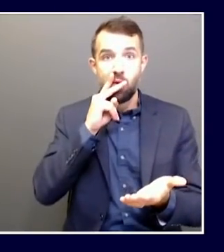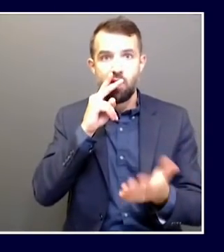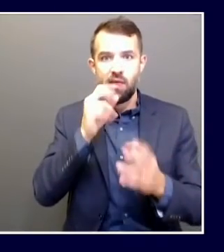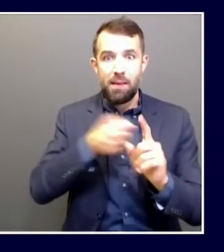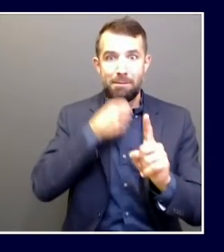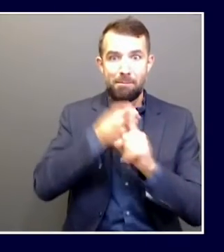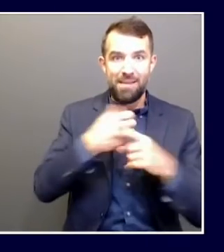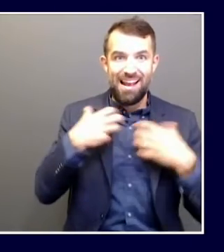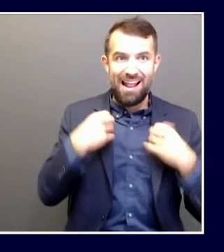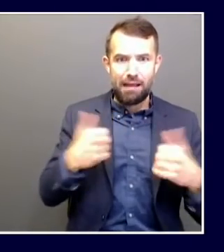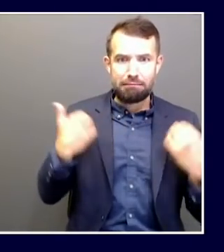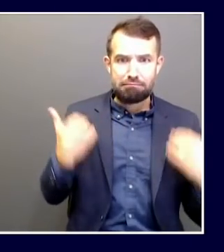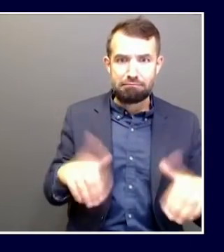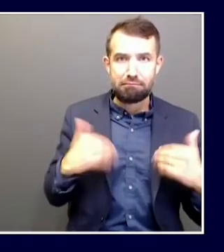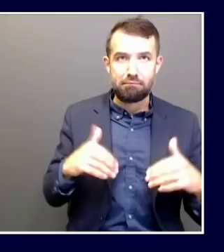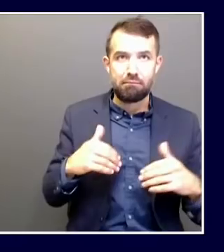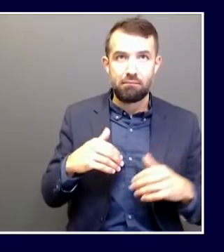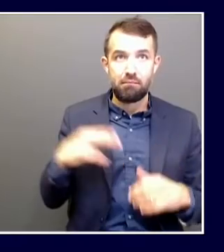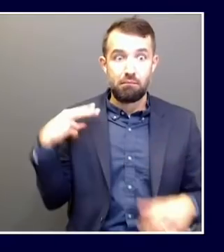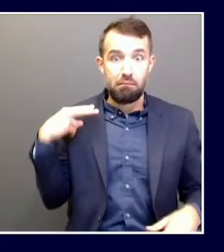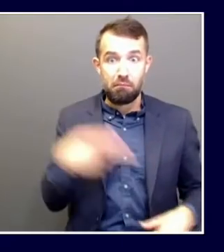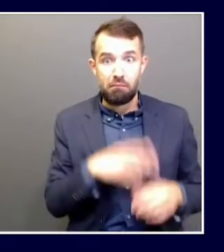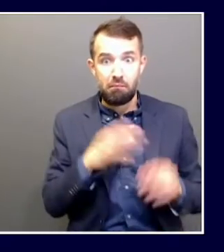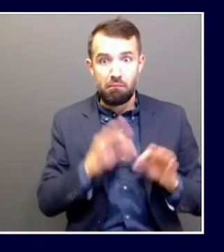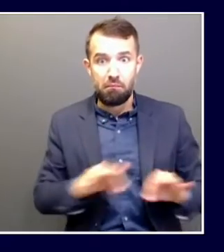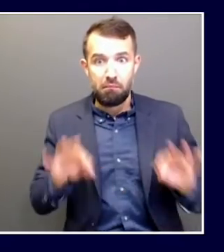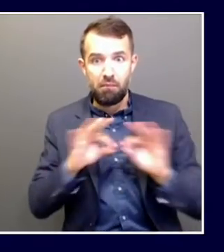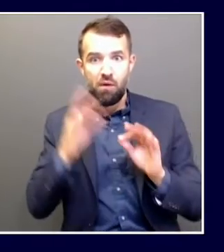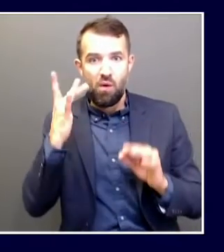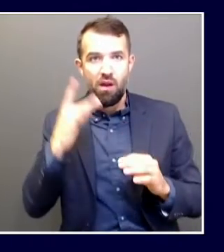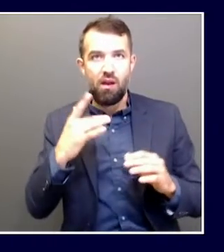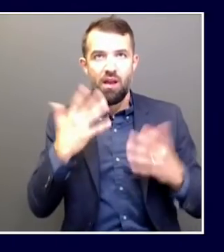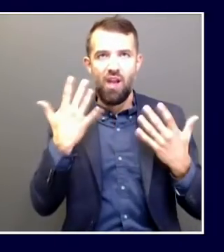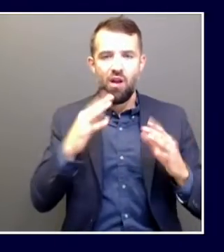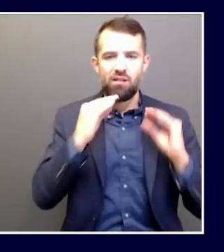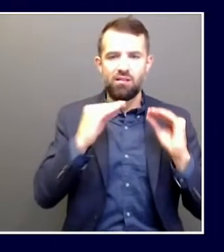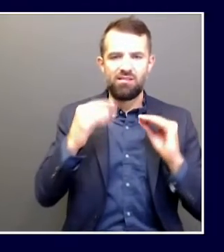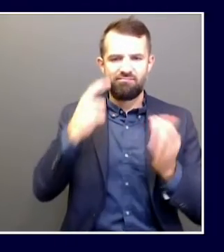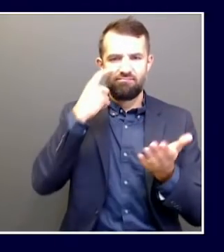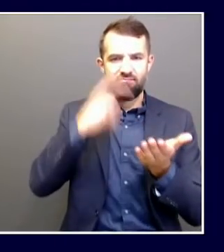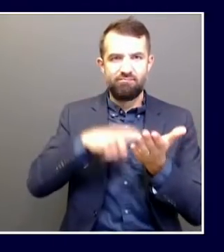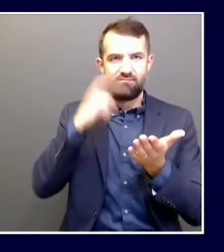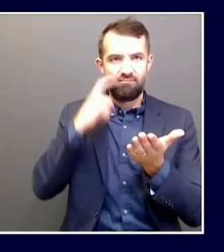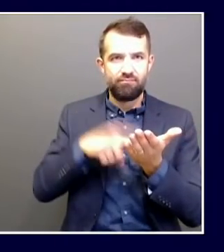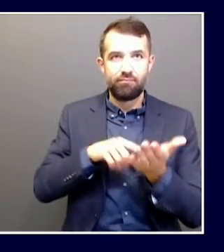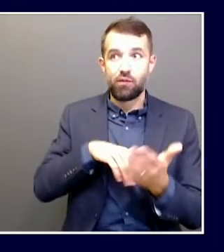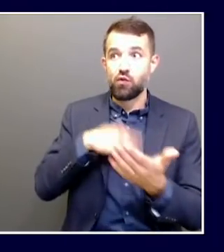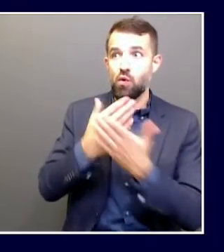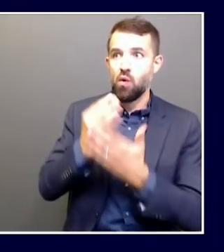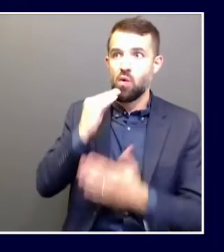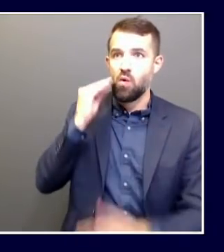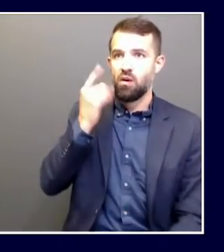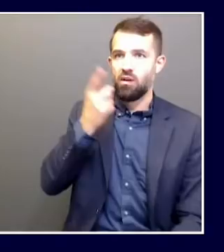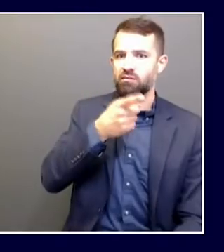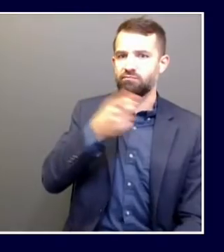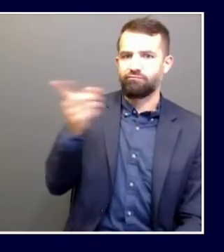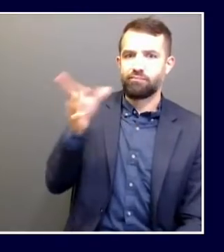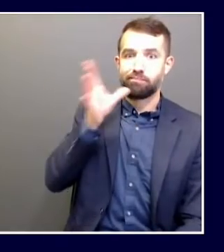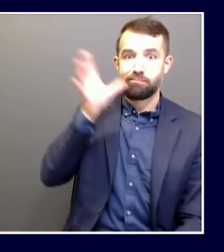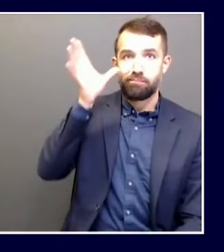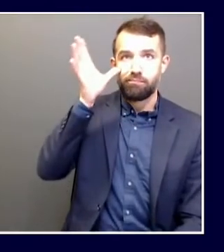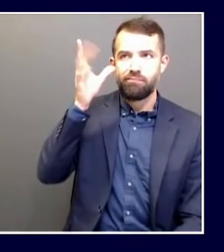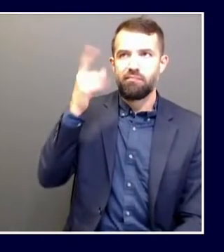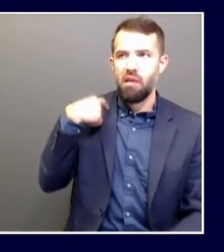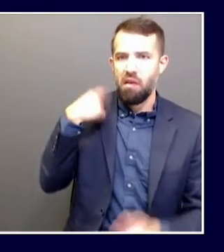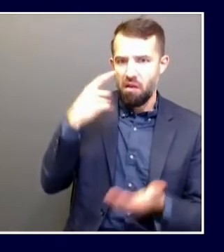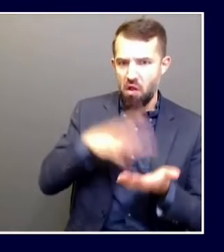as with seatbelts. Steve, I'm not going to tell you we've got a 5-point plan yet, but I think the big